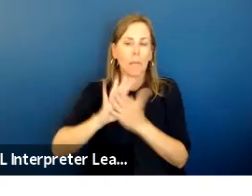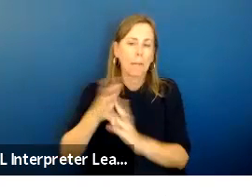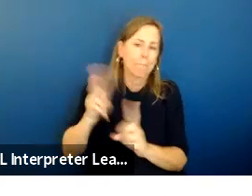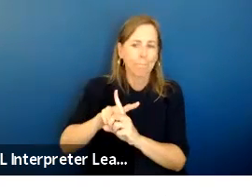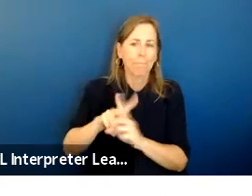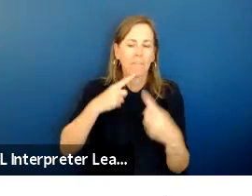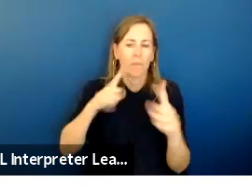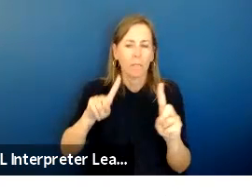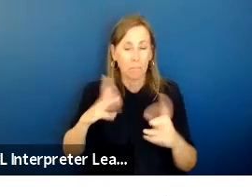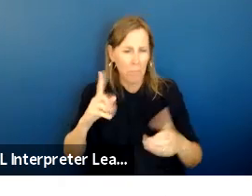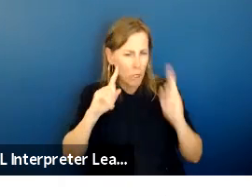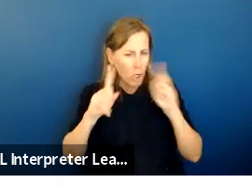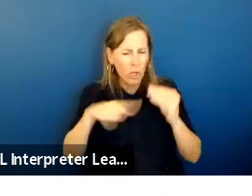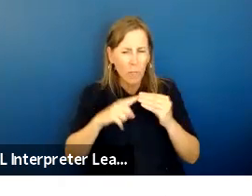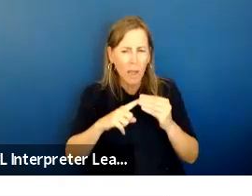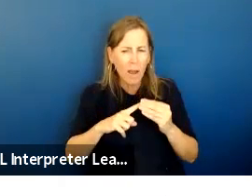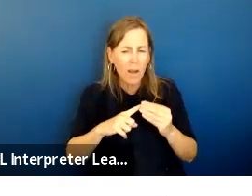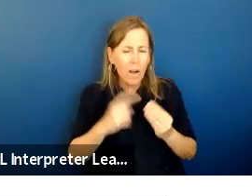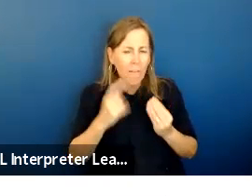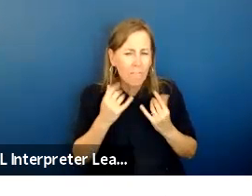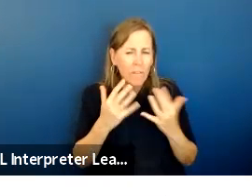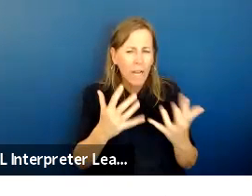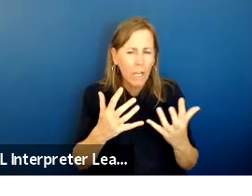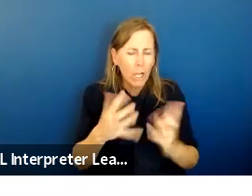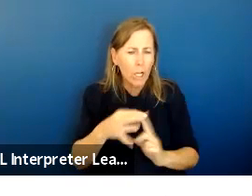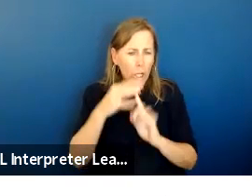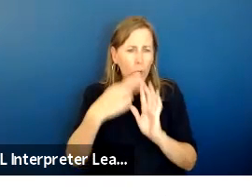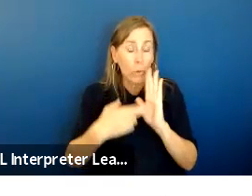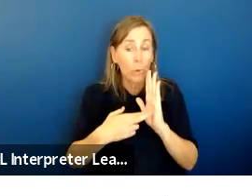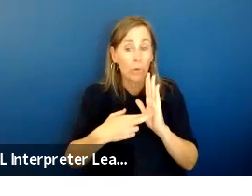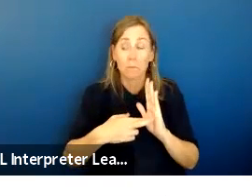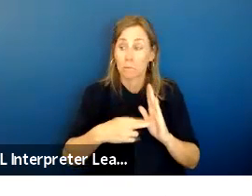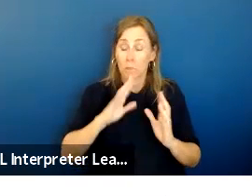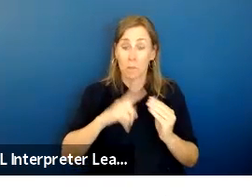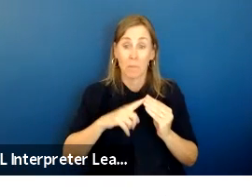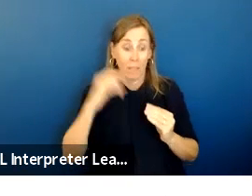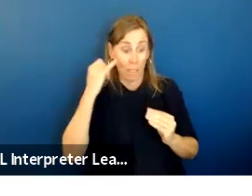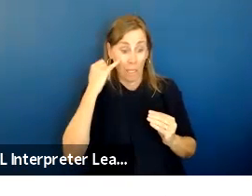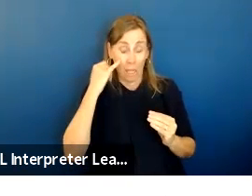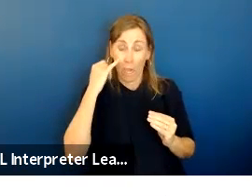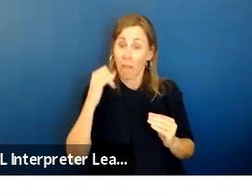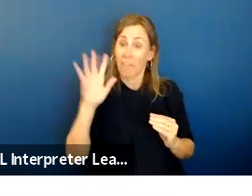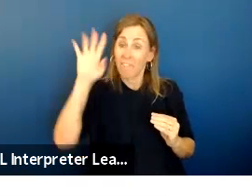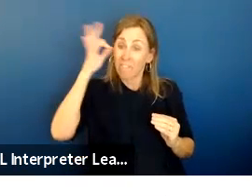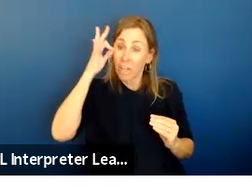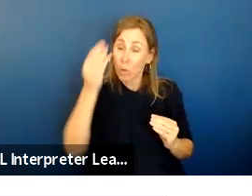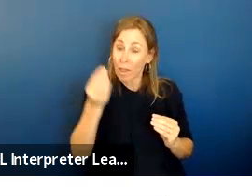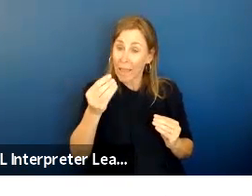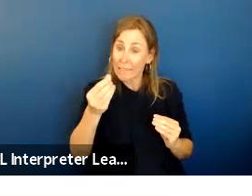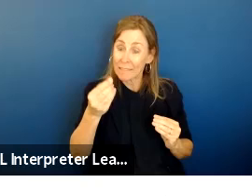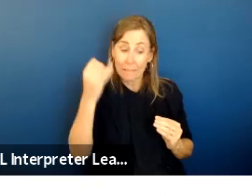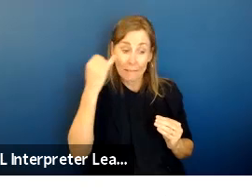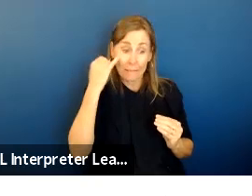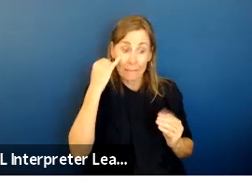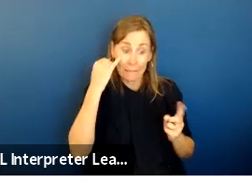wildfire exception to this rule. This rule states that if a property is impacted by flooding on a burned federal land and the insurance was